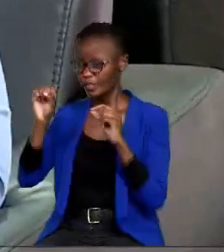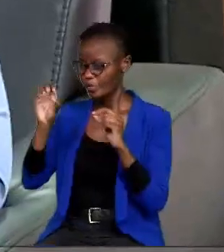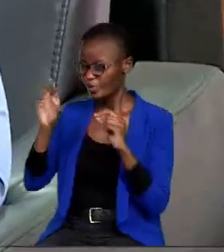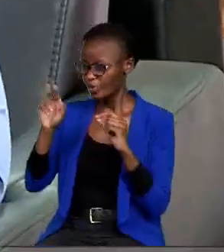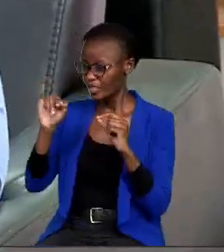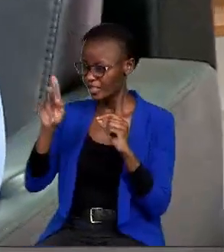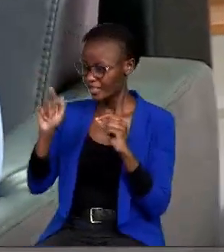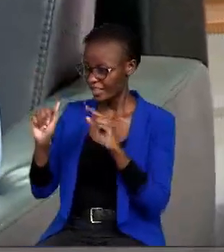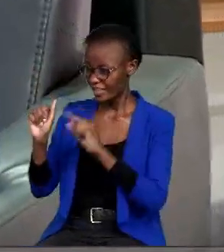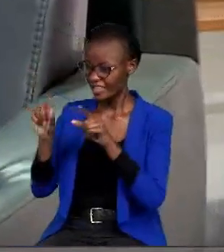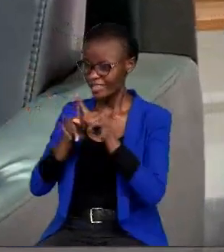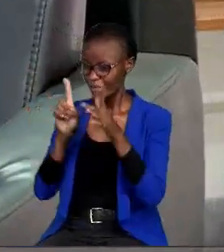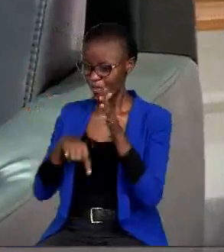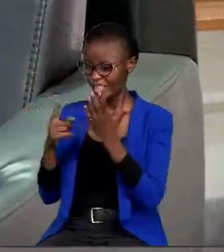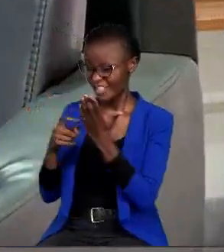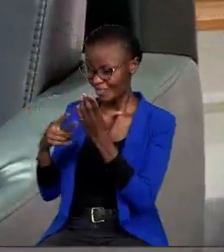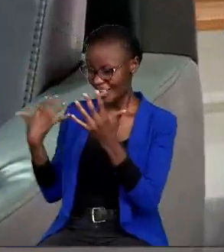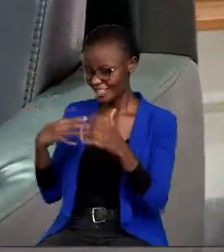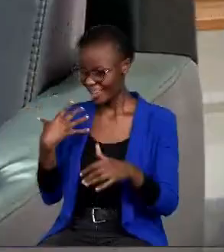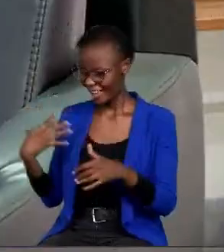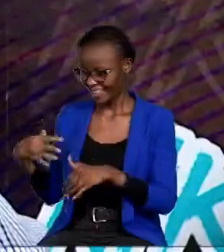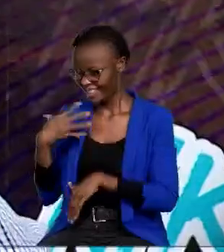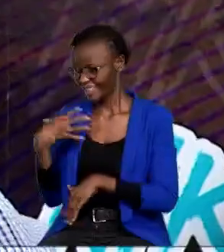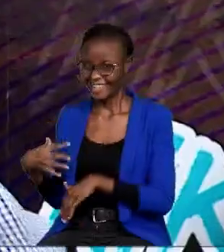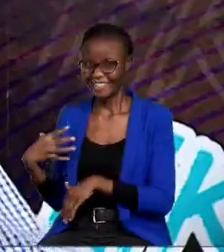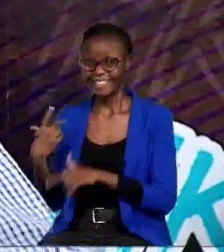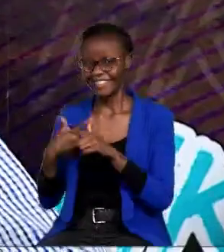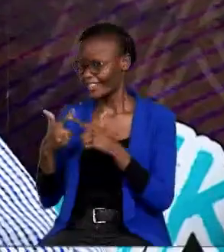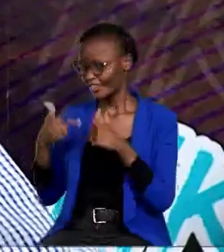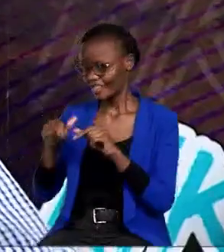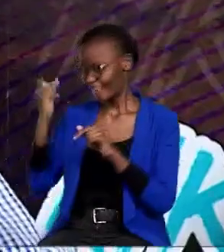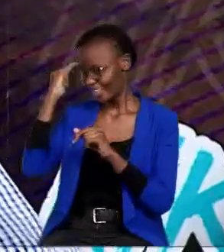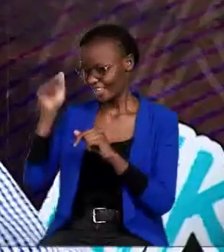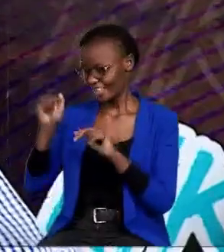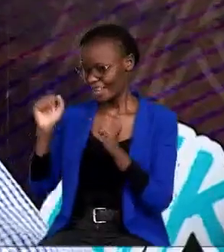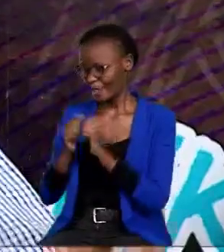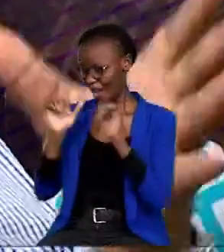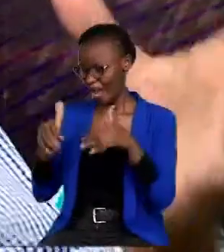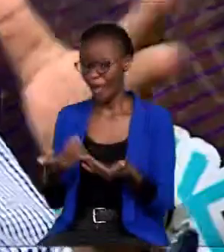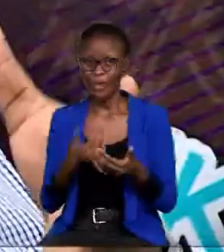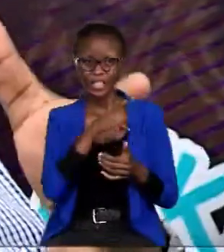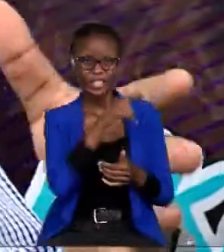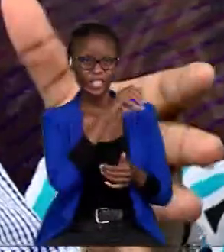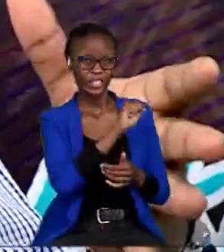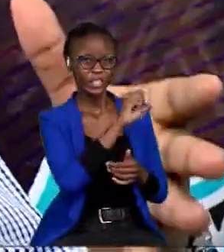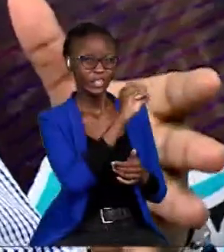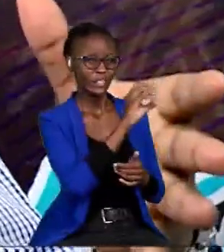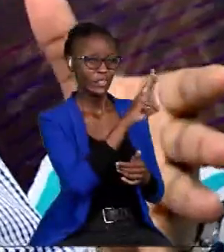with a touch of Sheng. How did you come about with this? We came up with the name Sortika. Sortika is an English